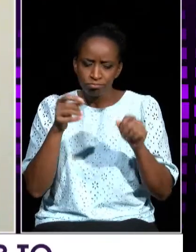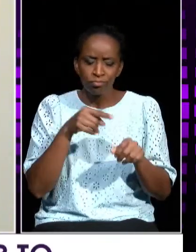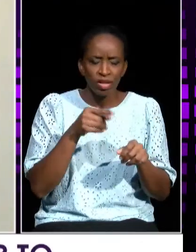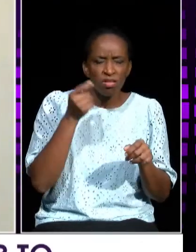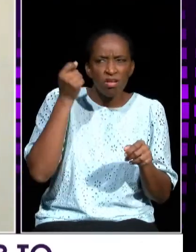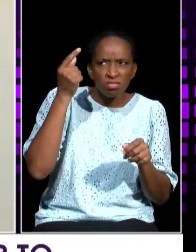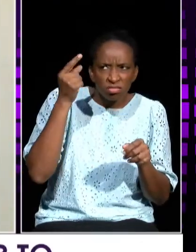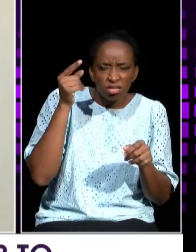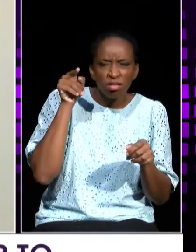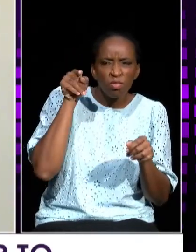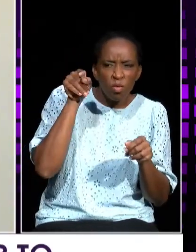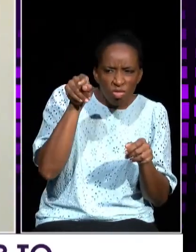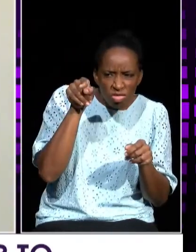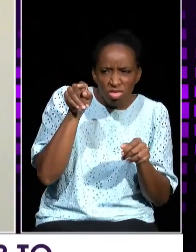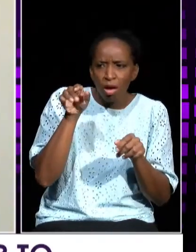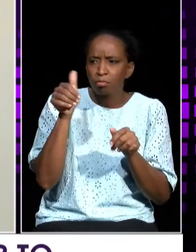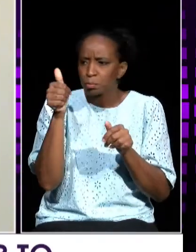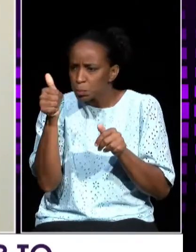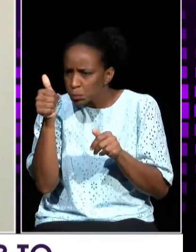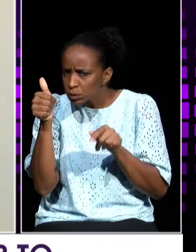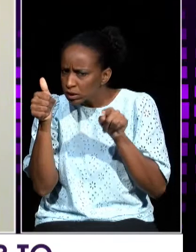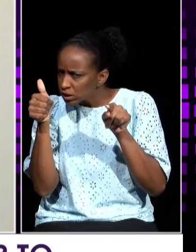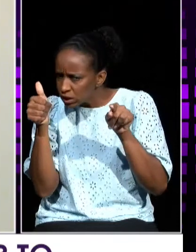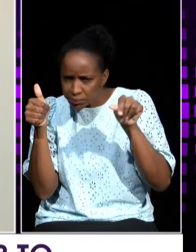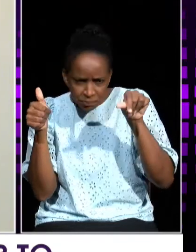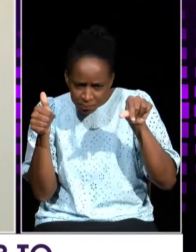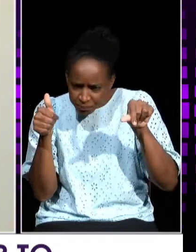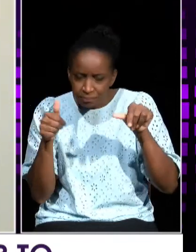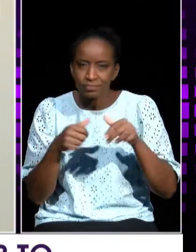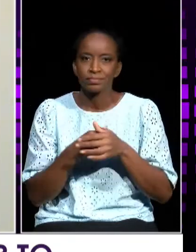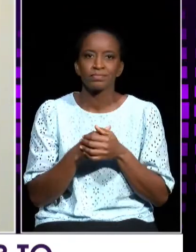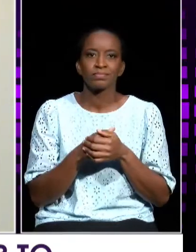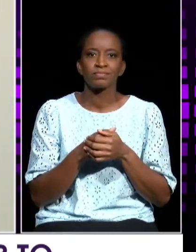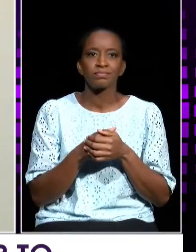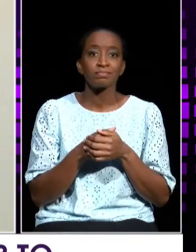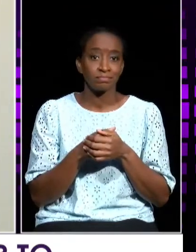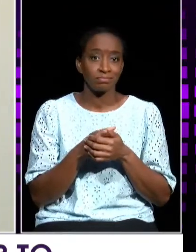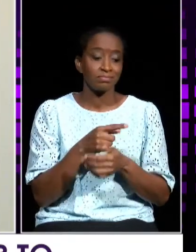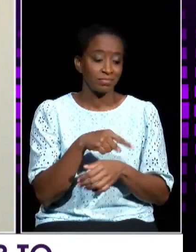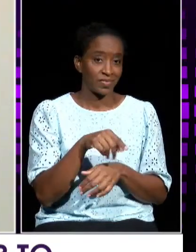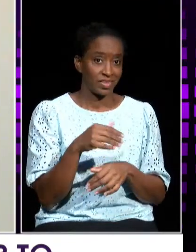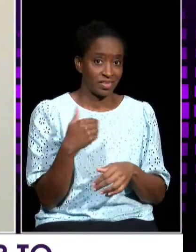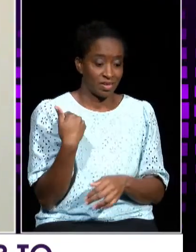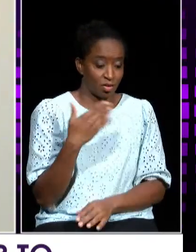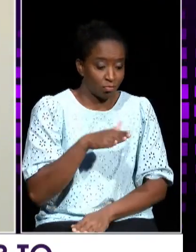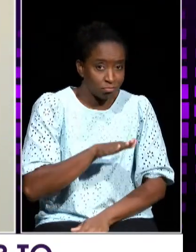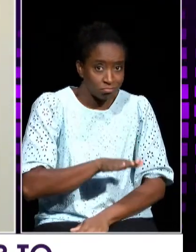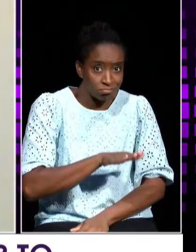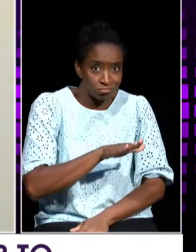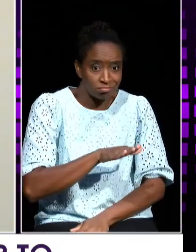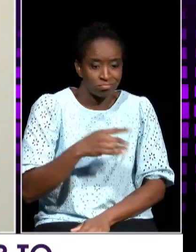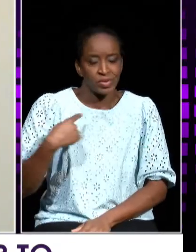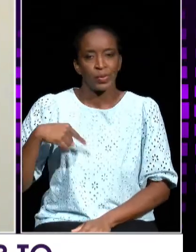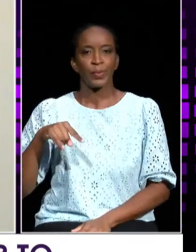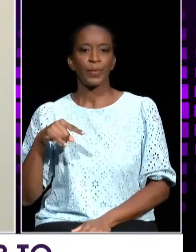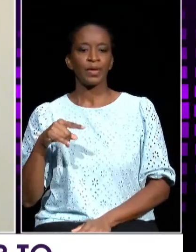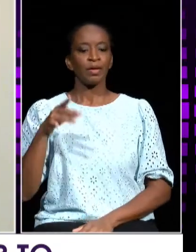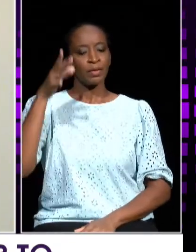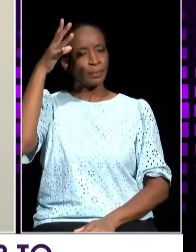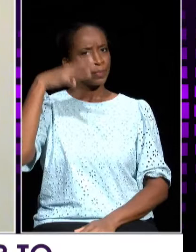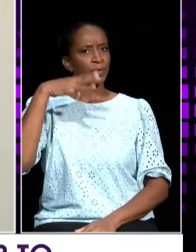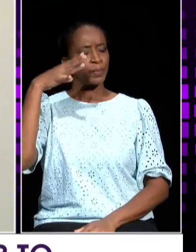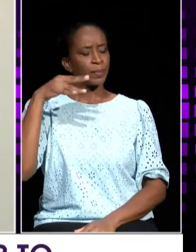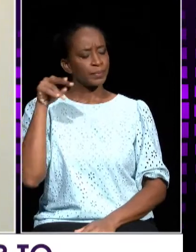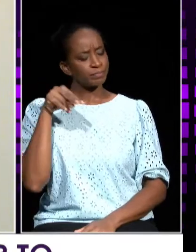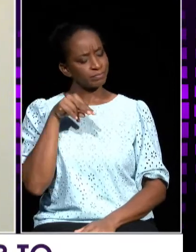that young age, we as adults, we know that there is the propensity for our children to make poor decisions. For